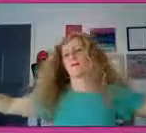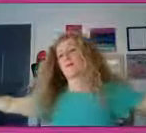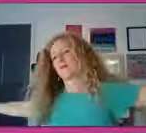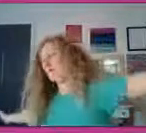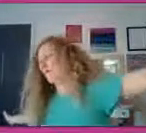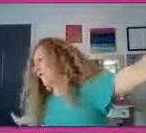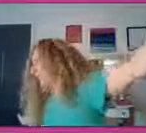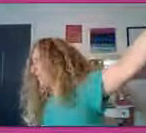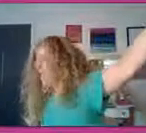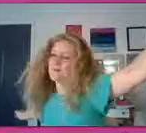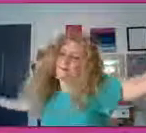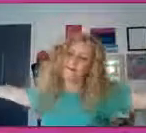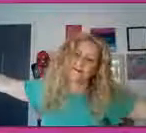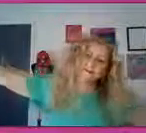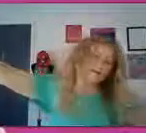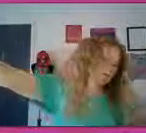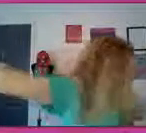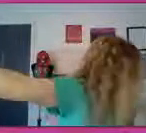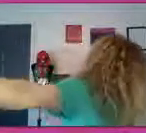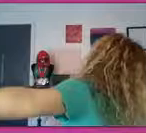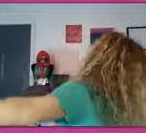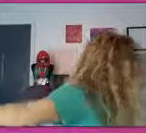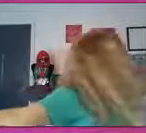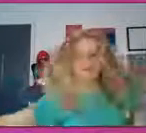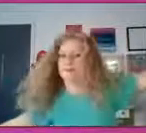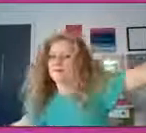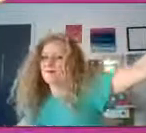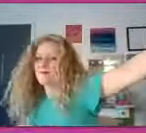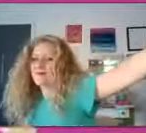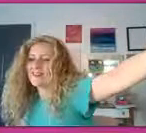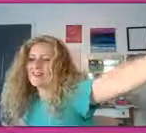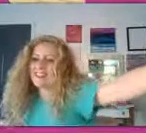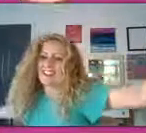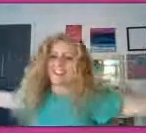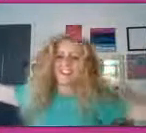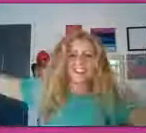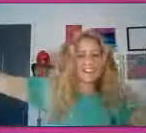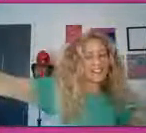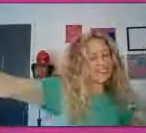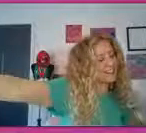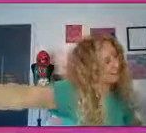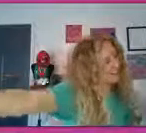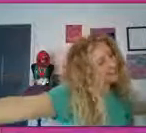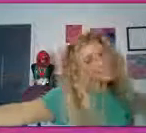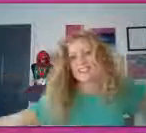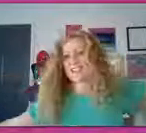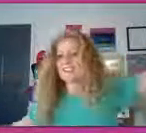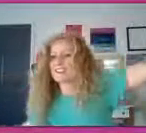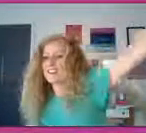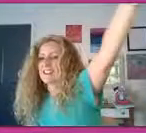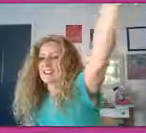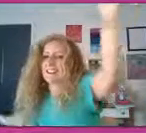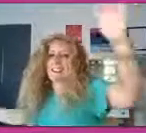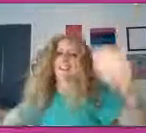Jesus just how much I love him. Spin to show Jesus just how much I love him. Spin to show Jesus